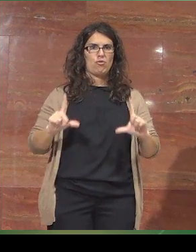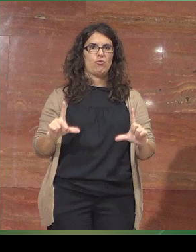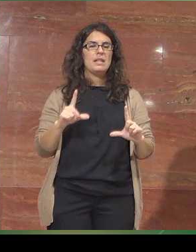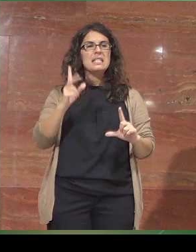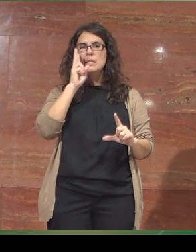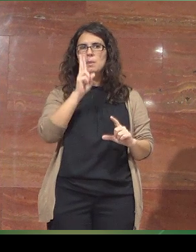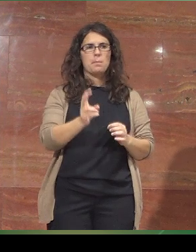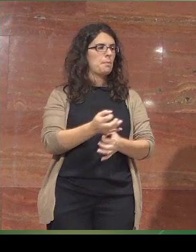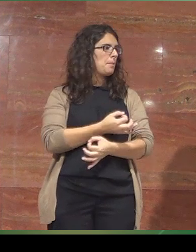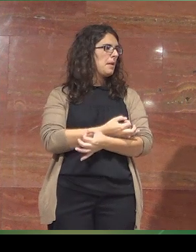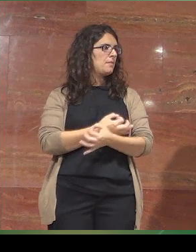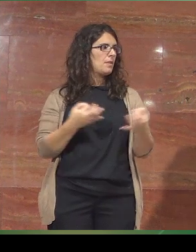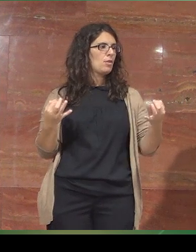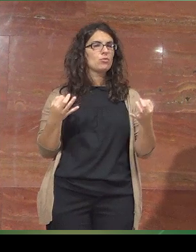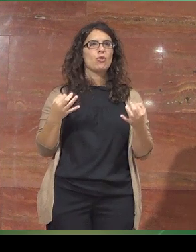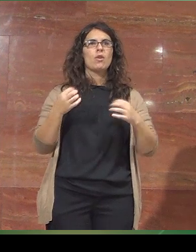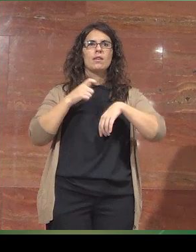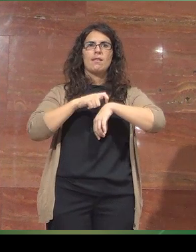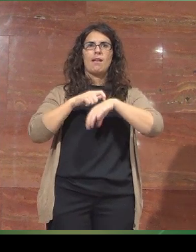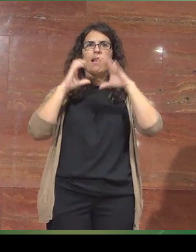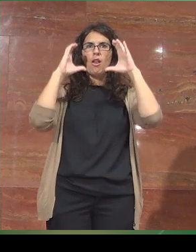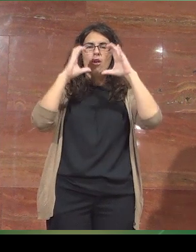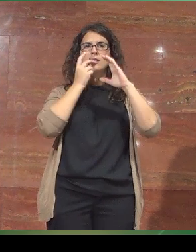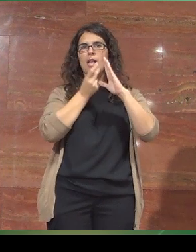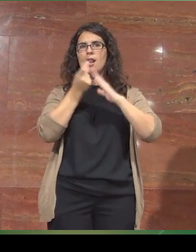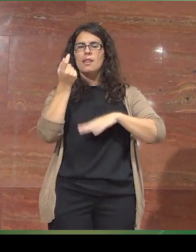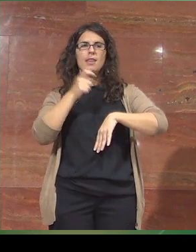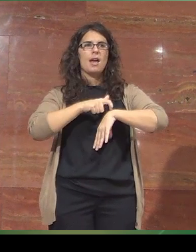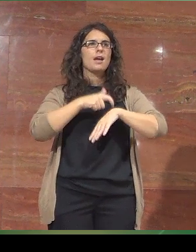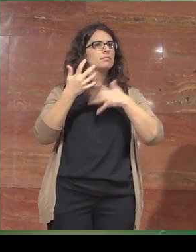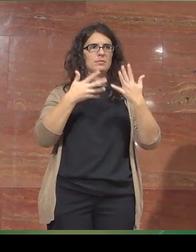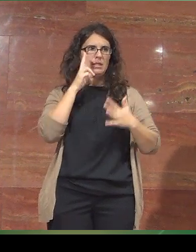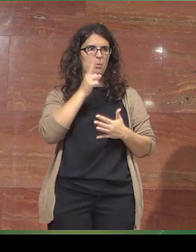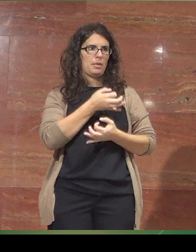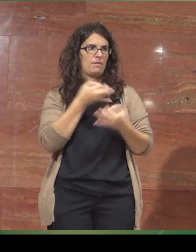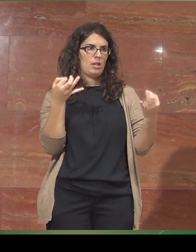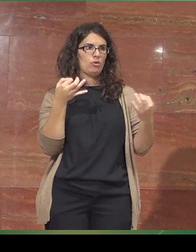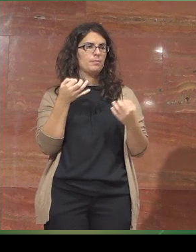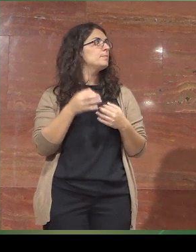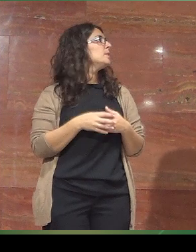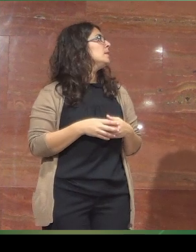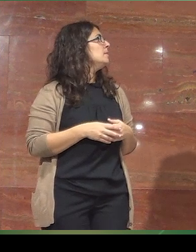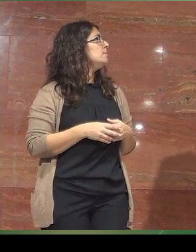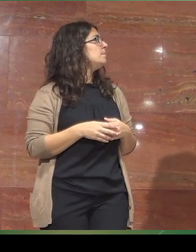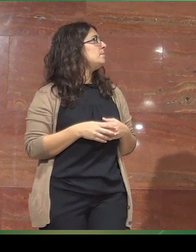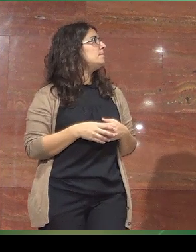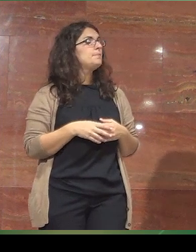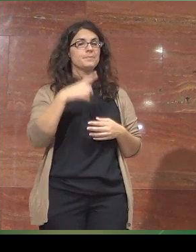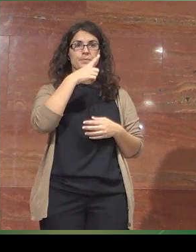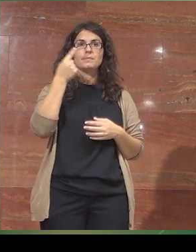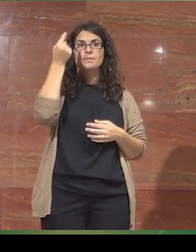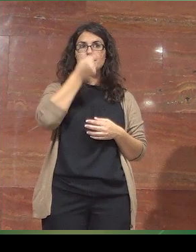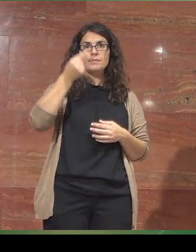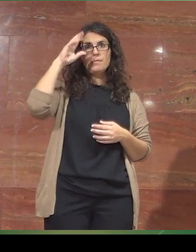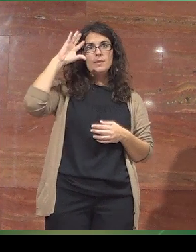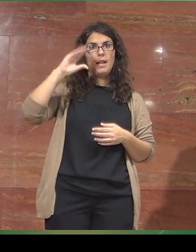way out. That sort of design, intelligent design, makes it much easier for people to immediately